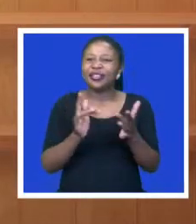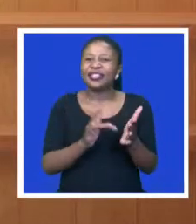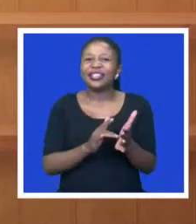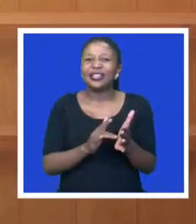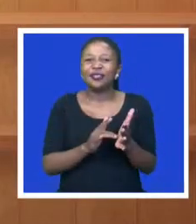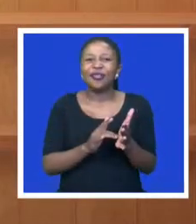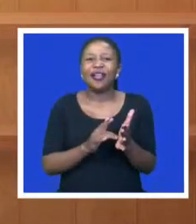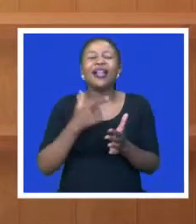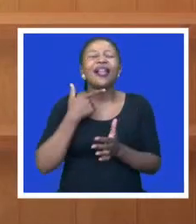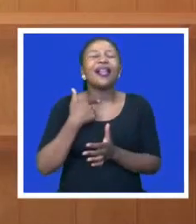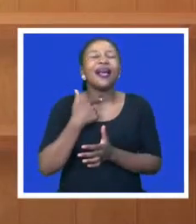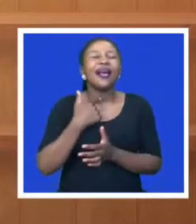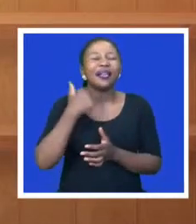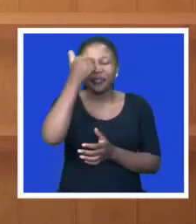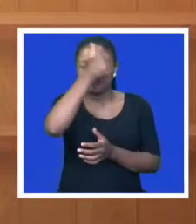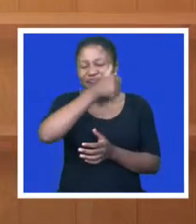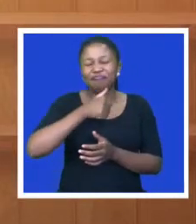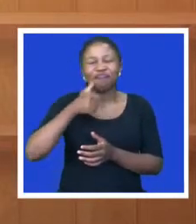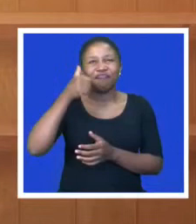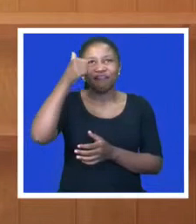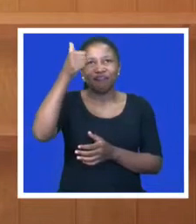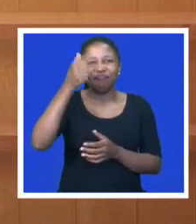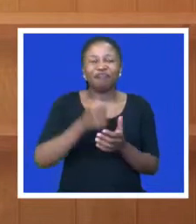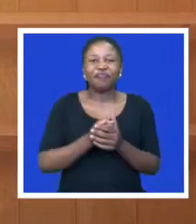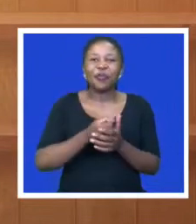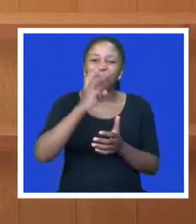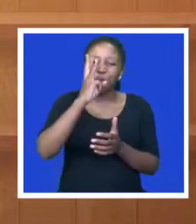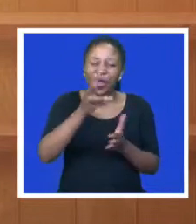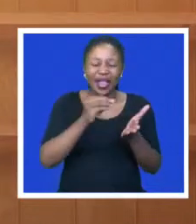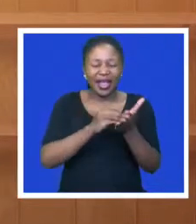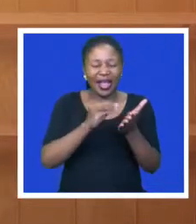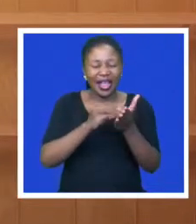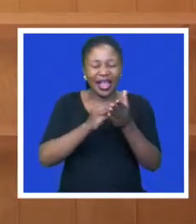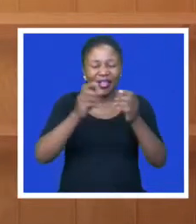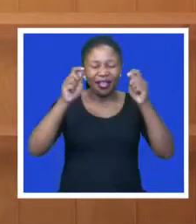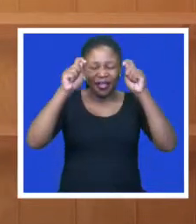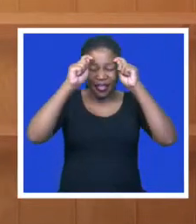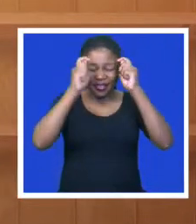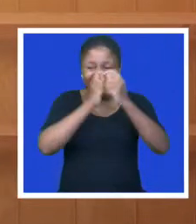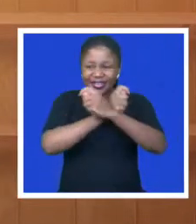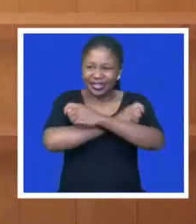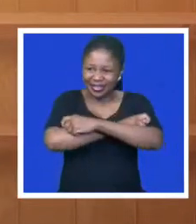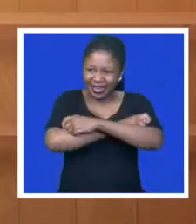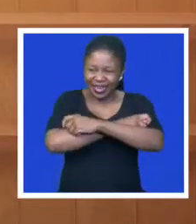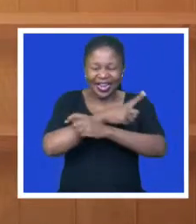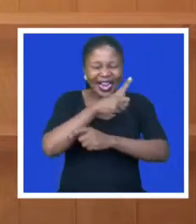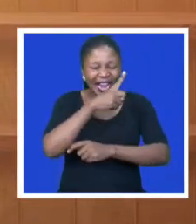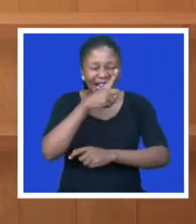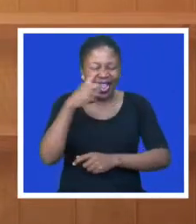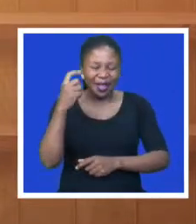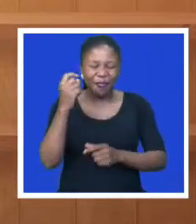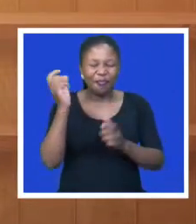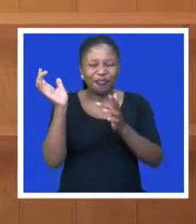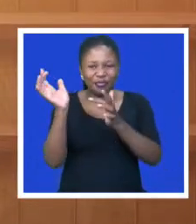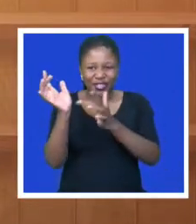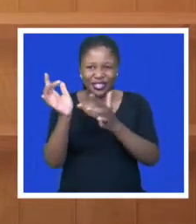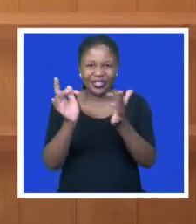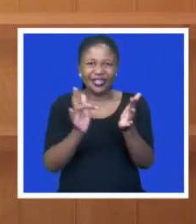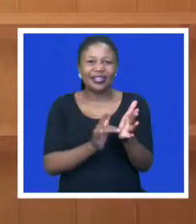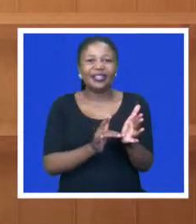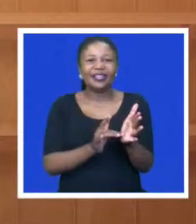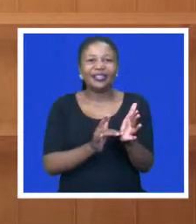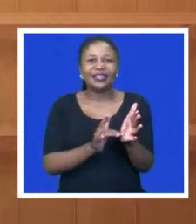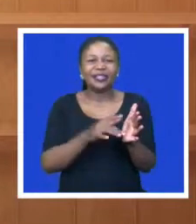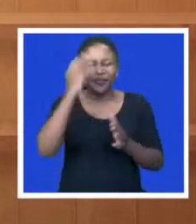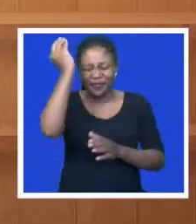a son and name the son Jesus, and the son will be great. And let us continue,